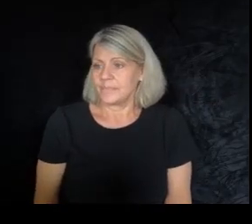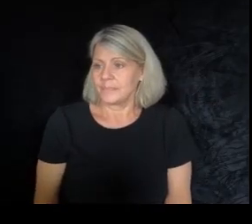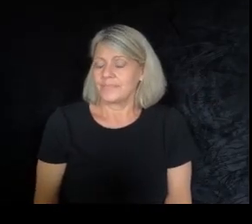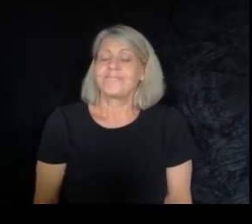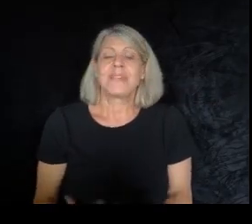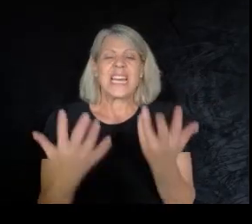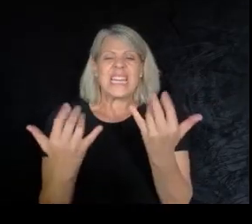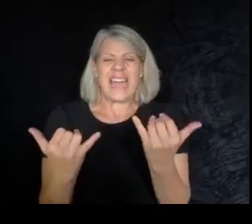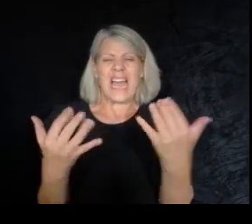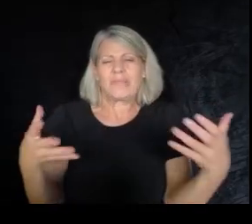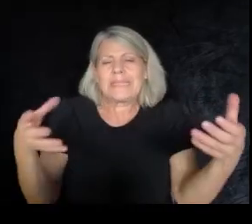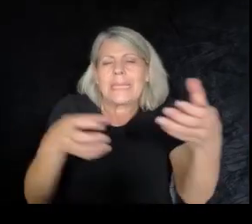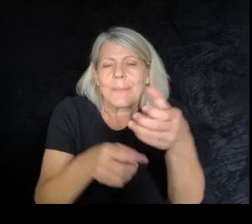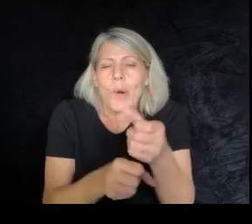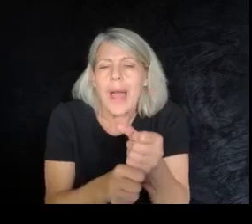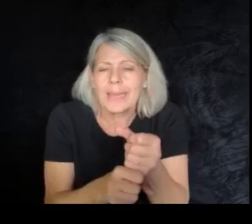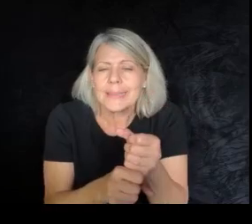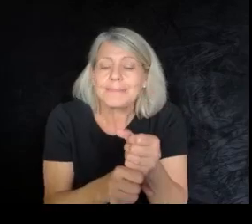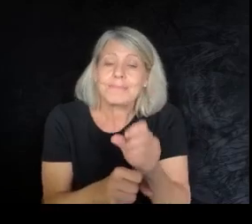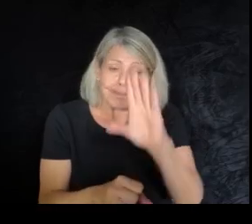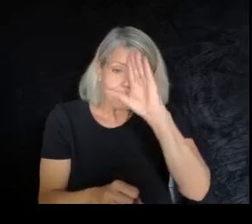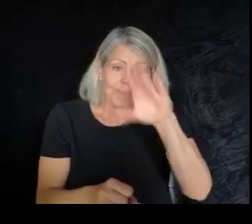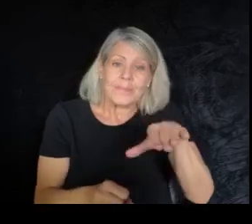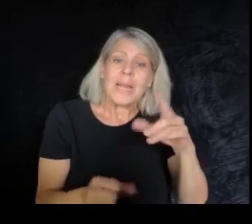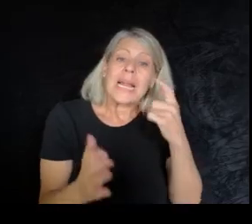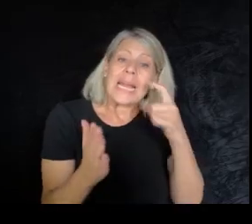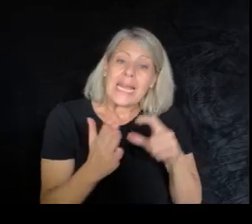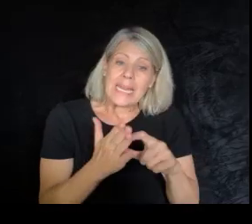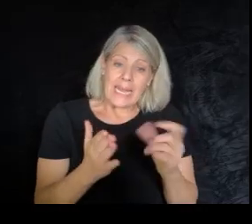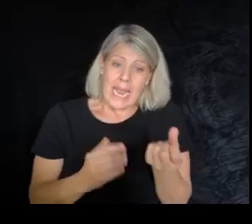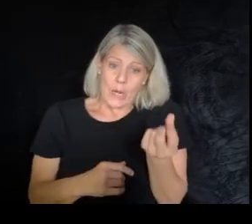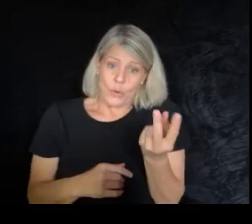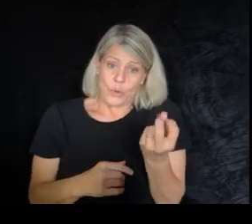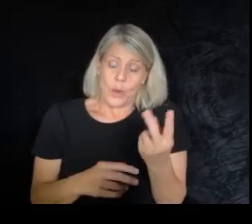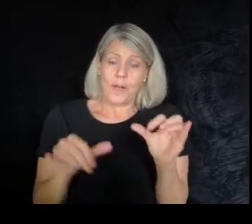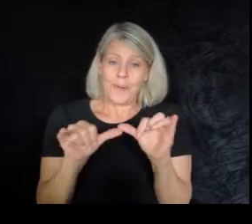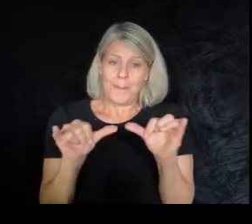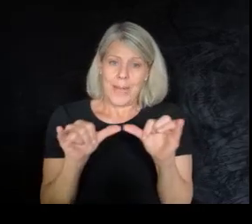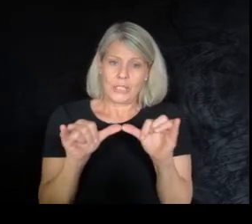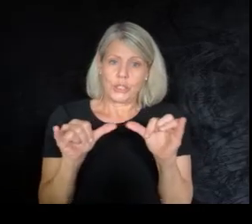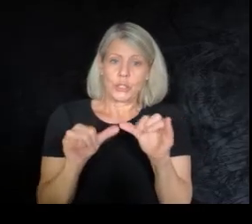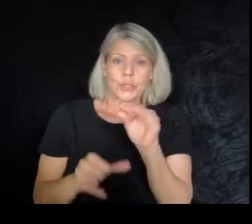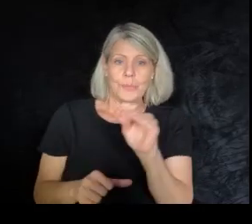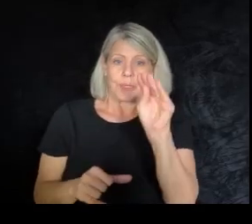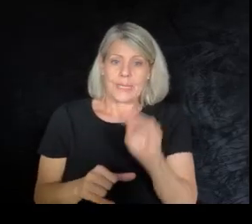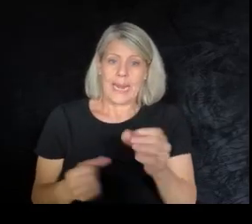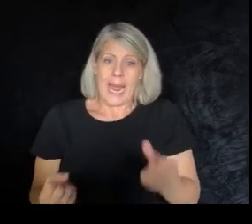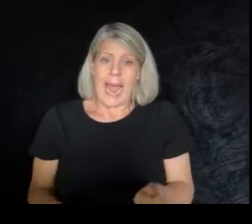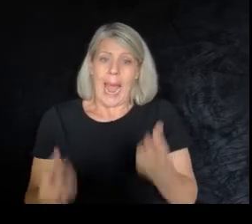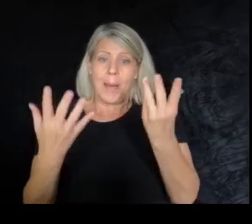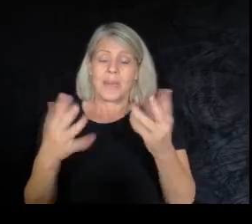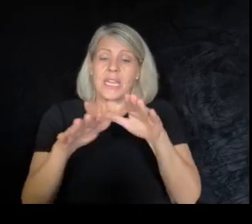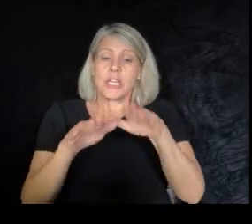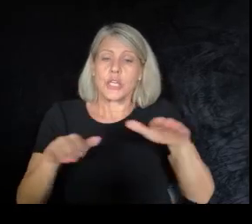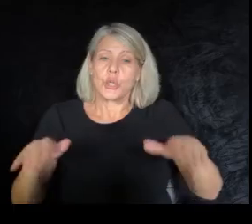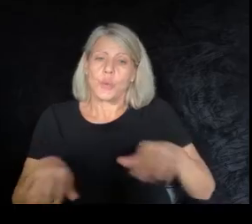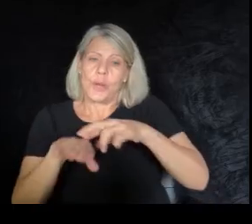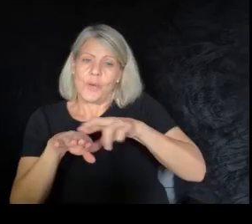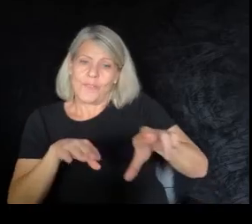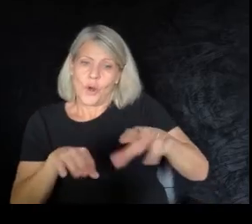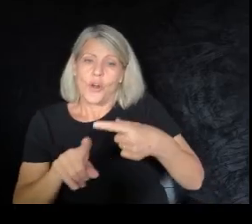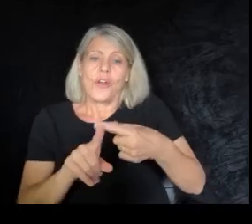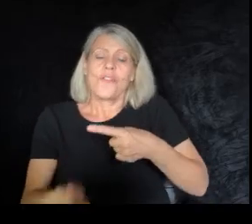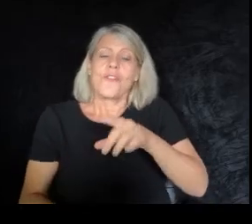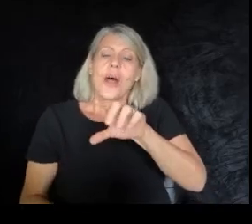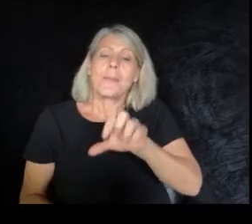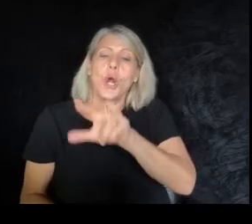In summary, Indicator 12 measures the percentage of children referred from early intervention